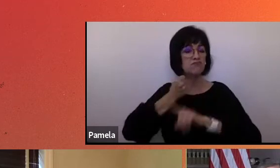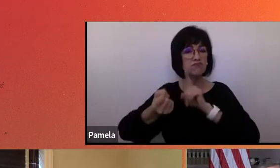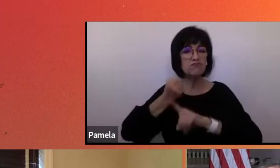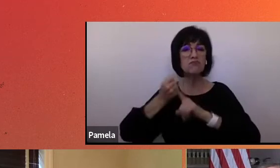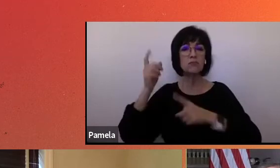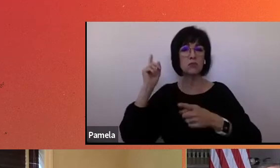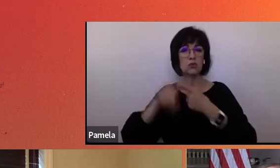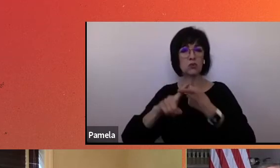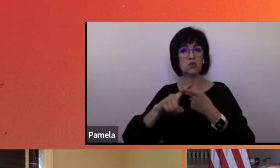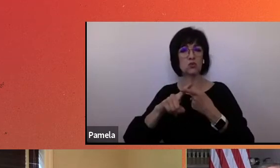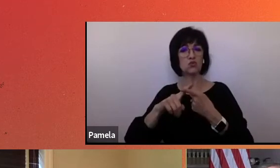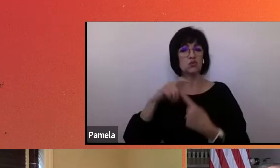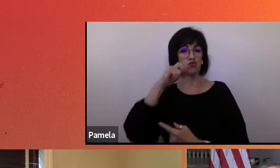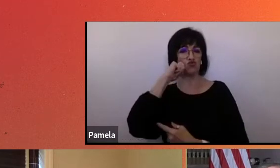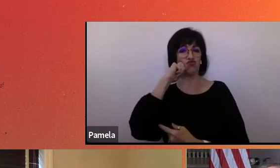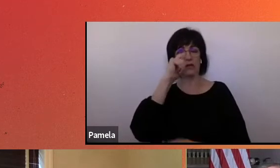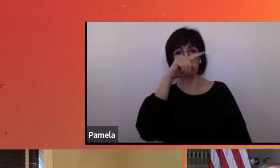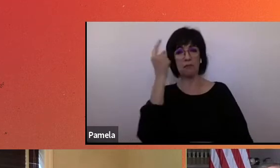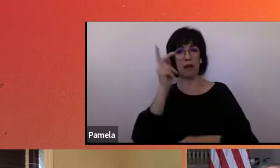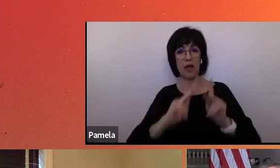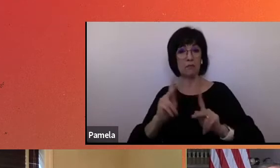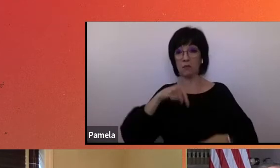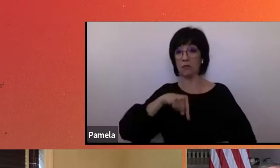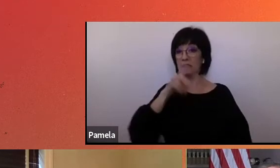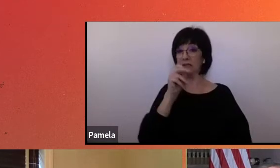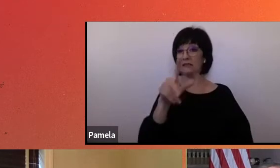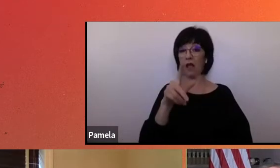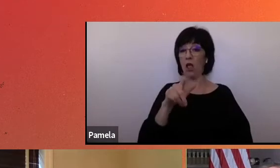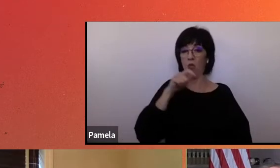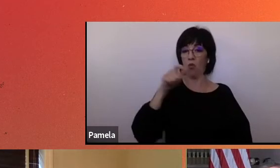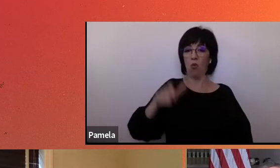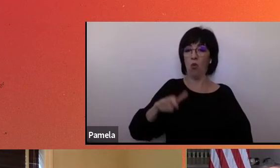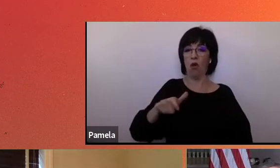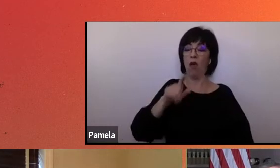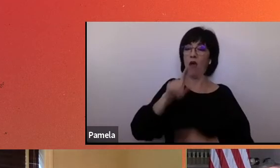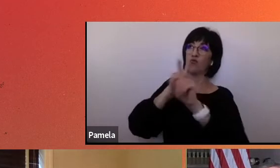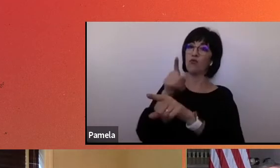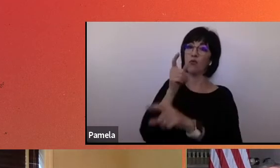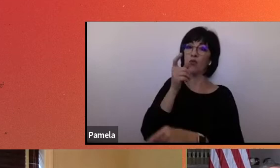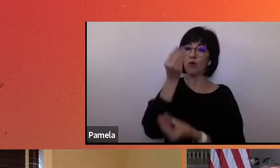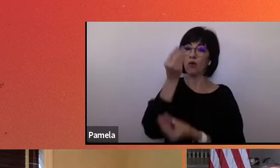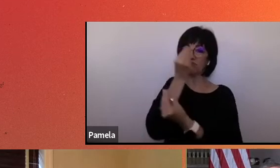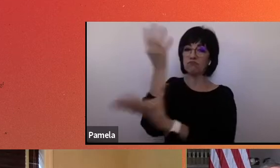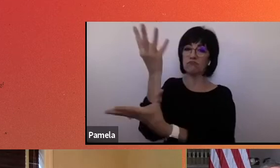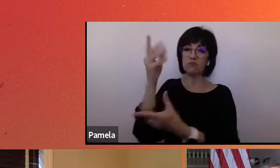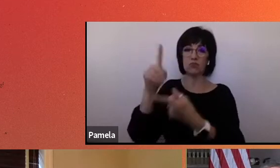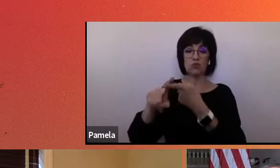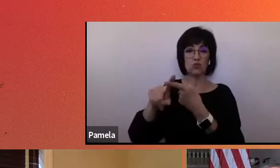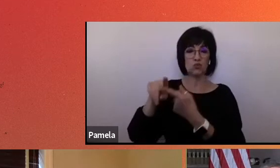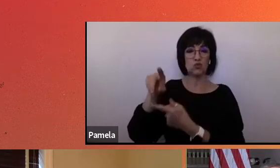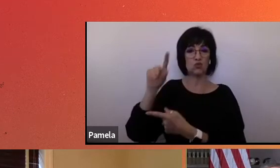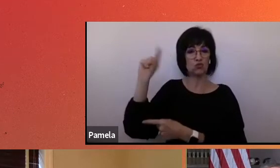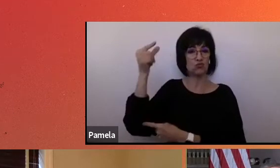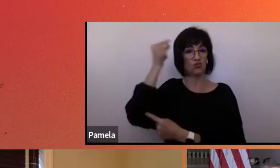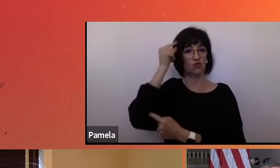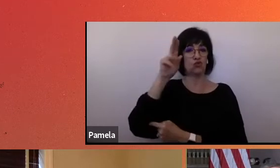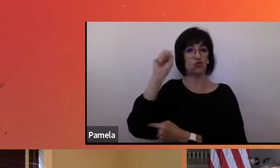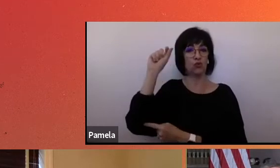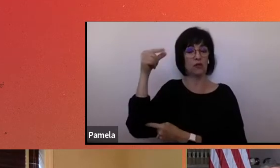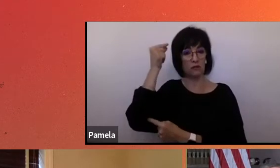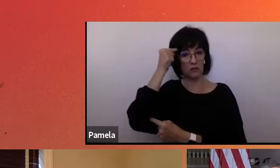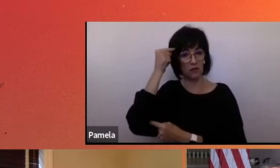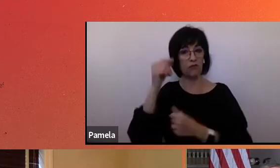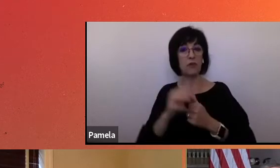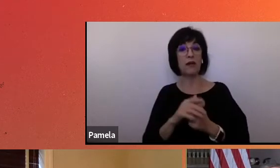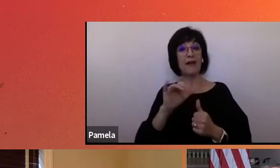Delawareans. And as a result, Delaware is not represented in the the National Memorial for Peace and Justice